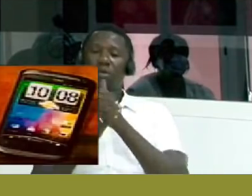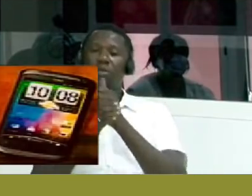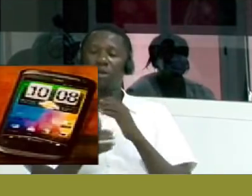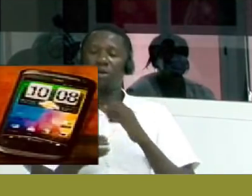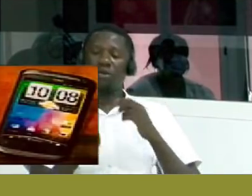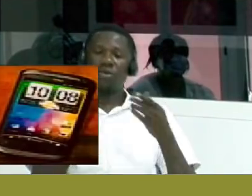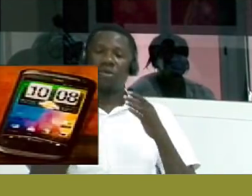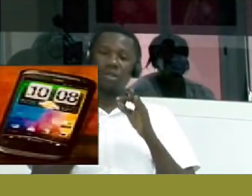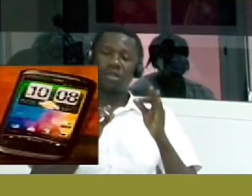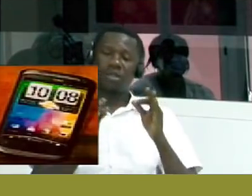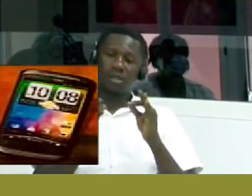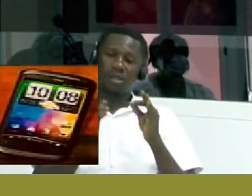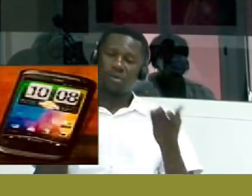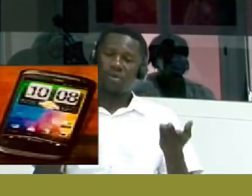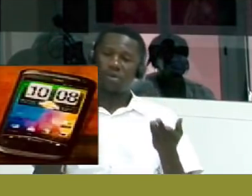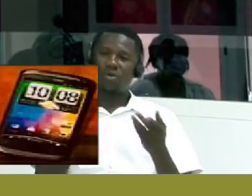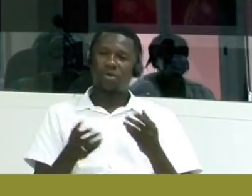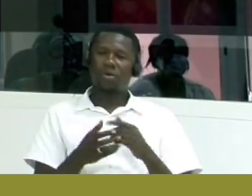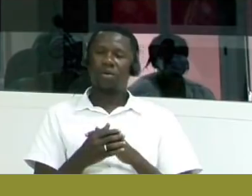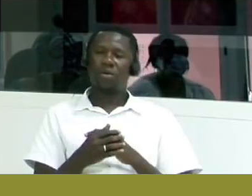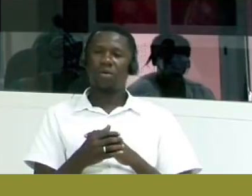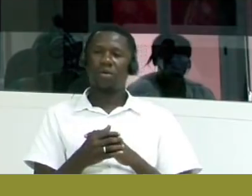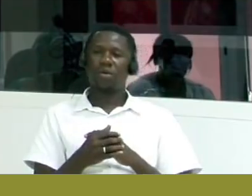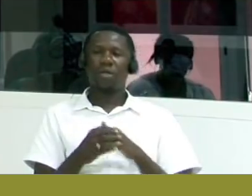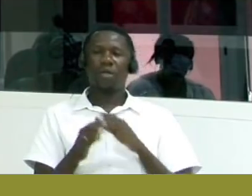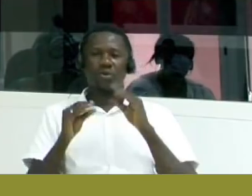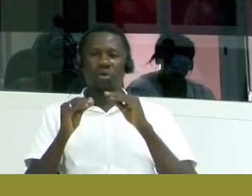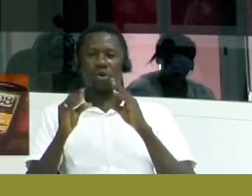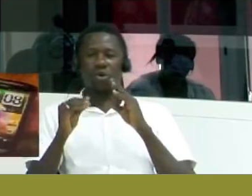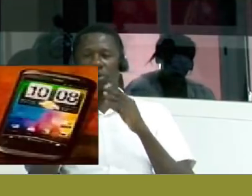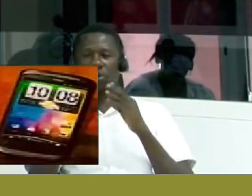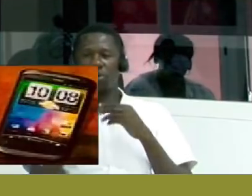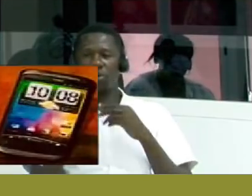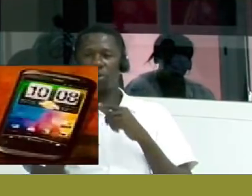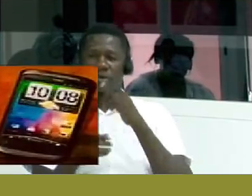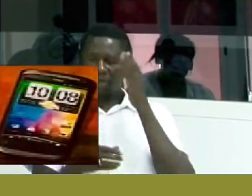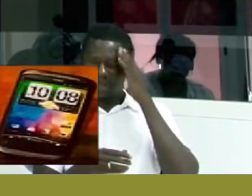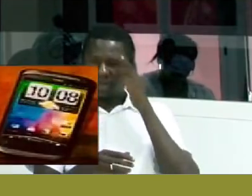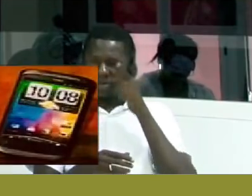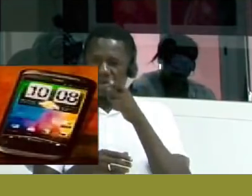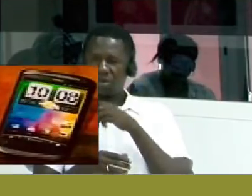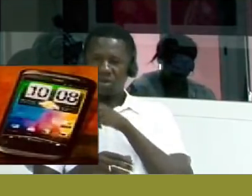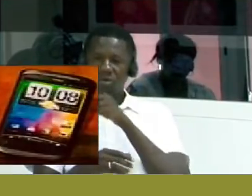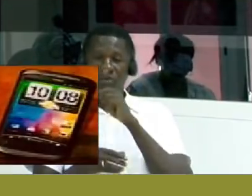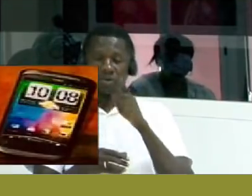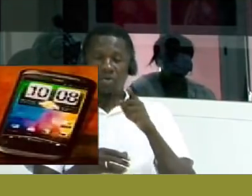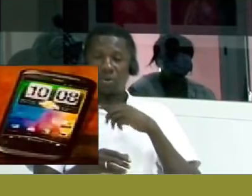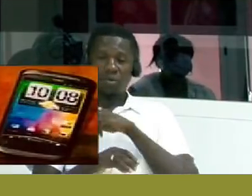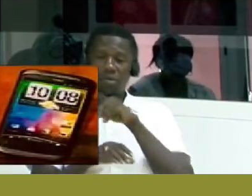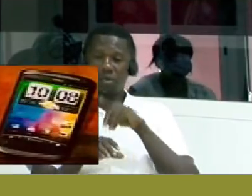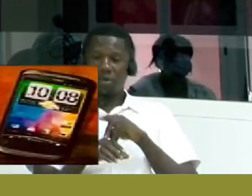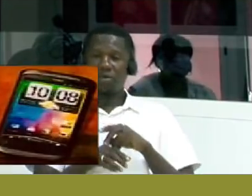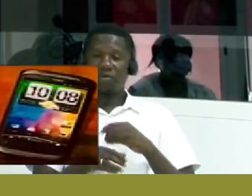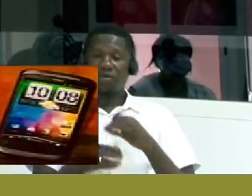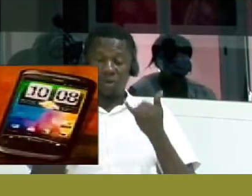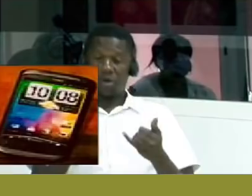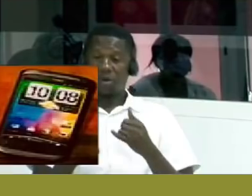tribe, my dad was this tribe. And they would be talking. I said, my friend, you think this place is so and so place? From now, speak English or don't